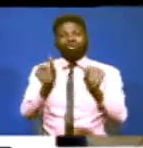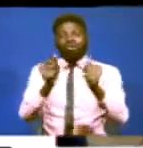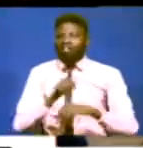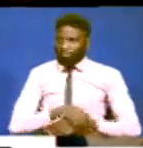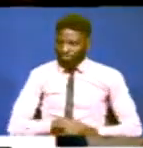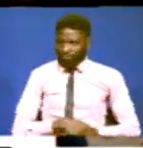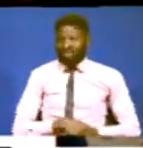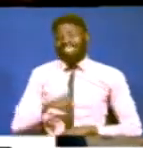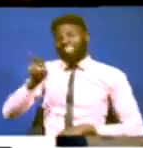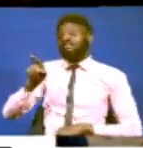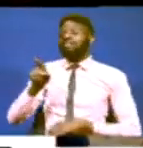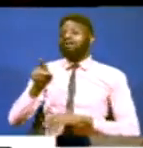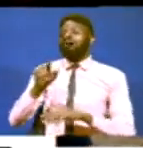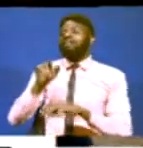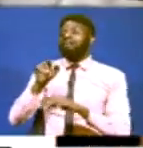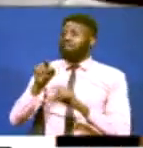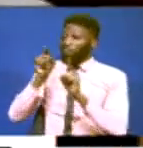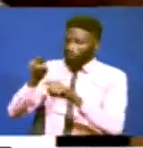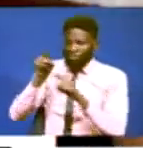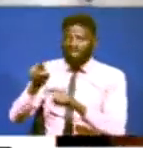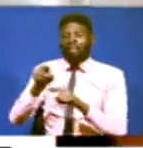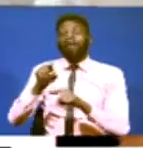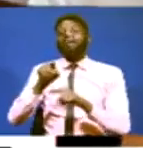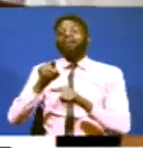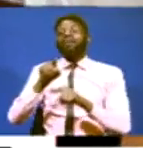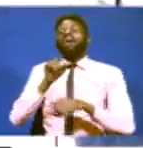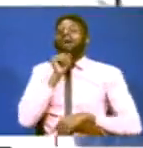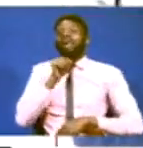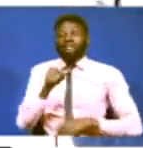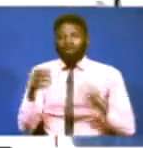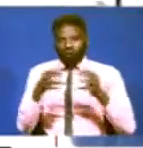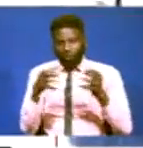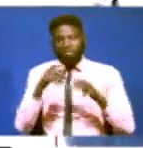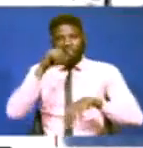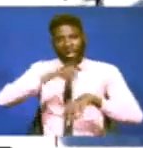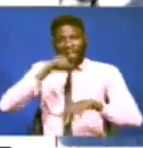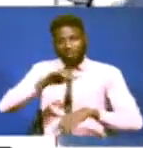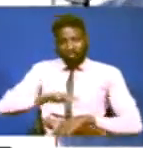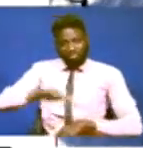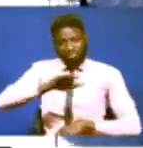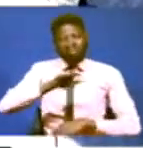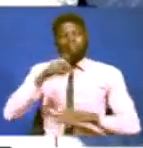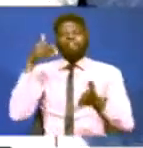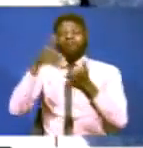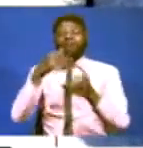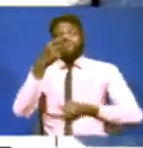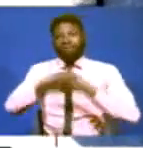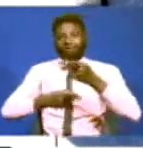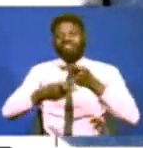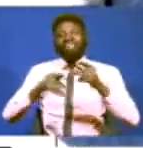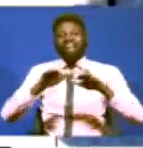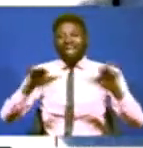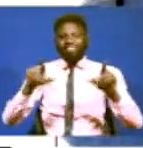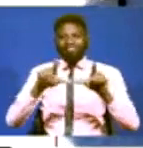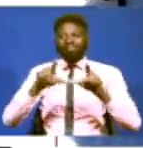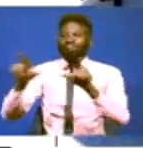accused Mbere Council of Elders of undermining the issuance of title deeds. Tuetu kutoka Mwea, mahali natoka,